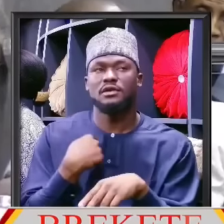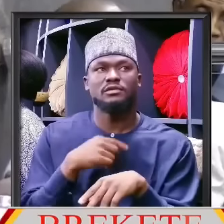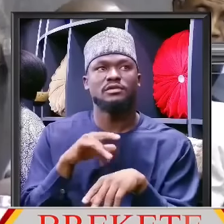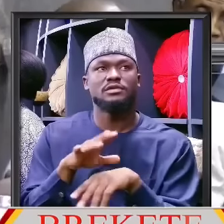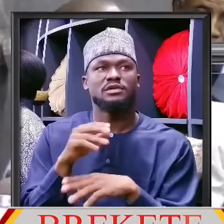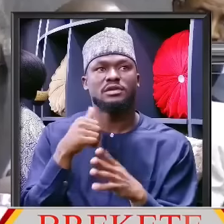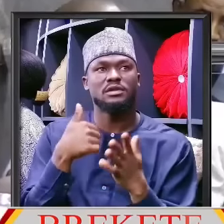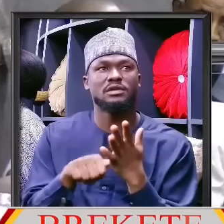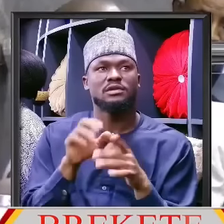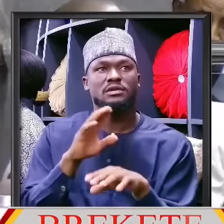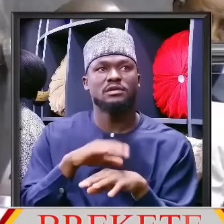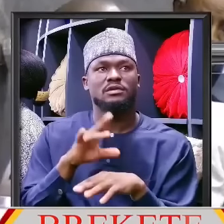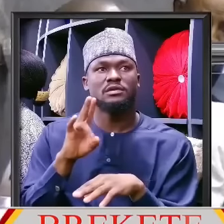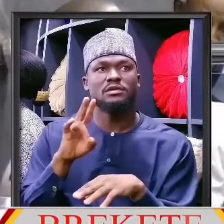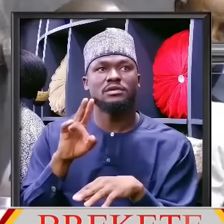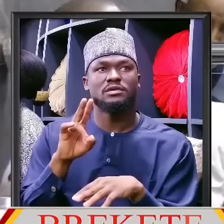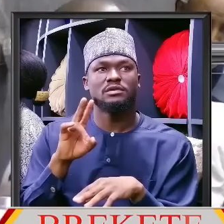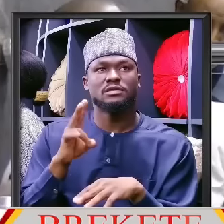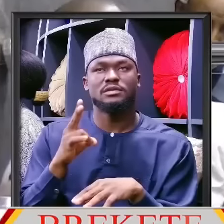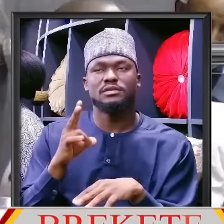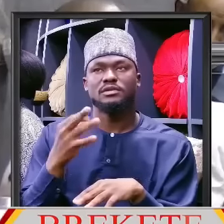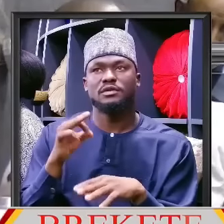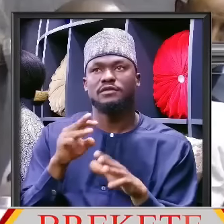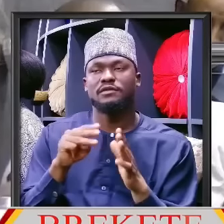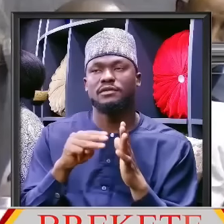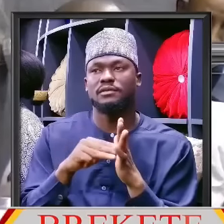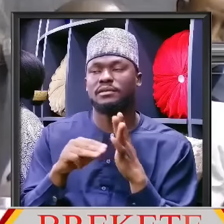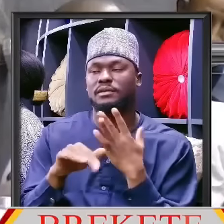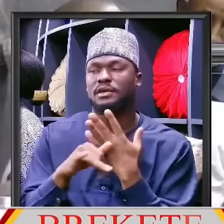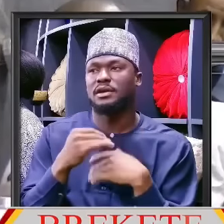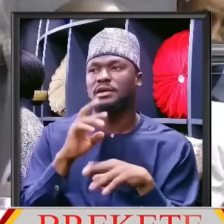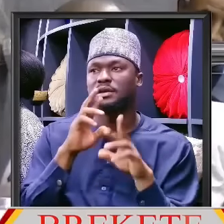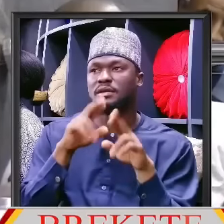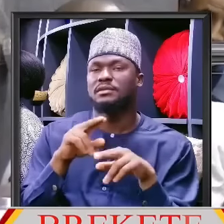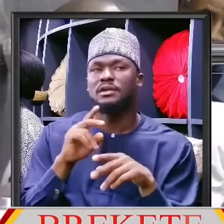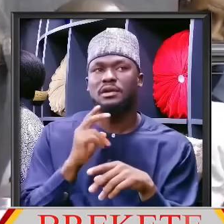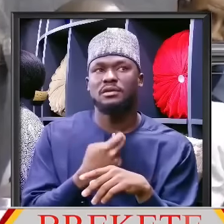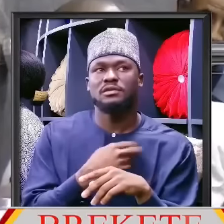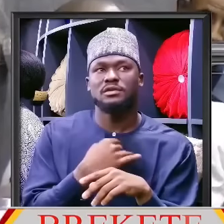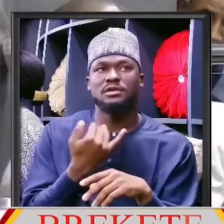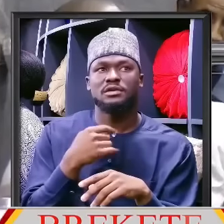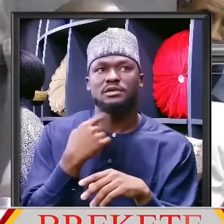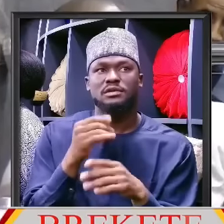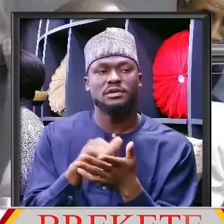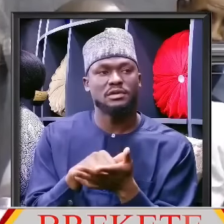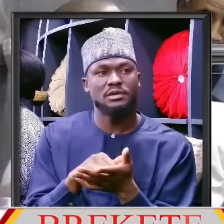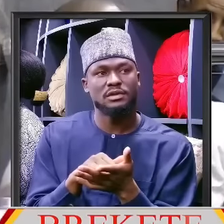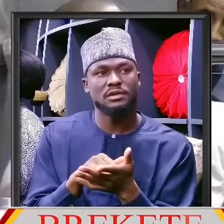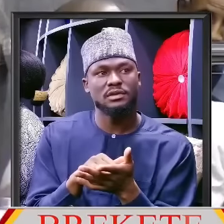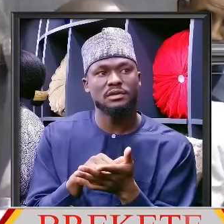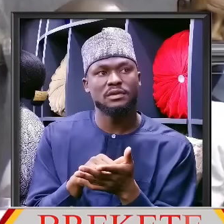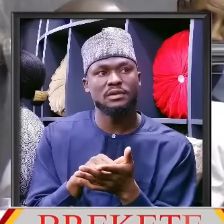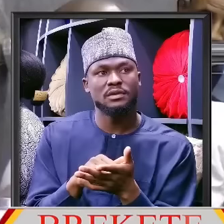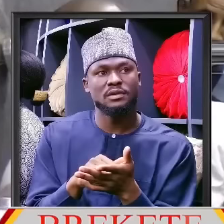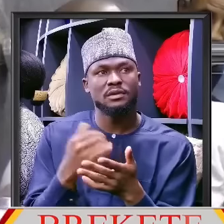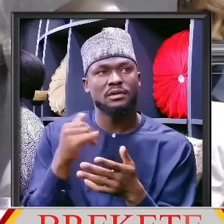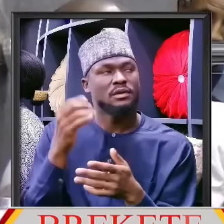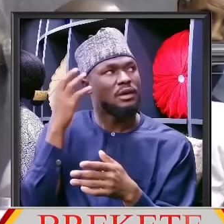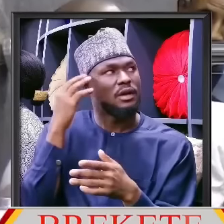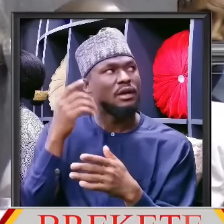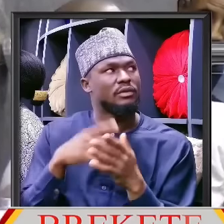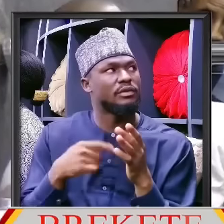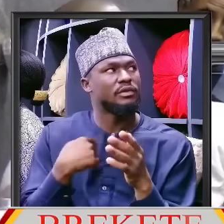of May 2024, and they can't reply us, and they can't say. They hear